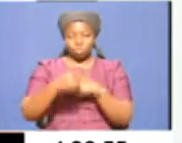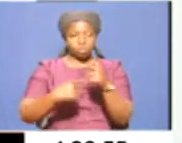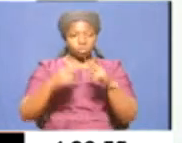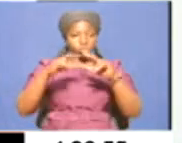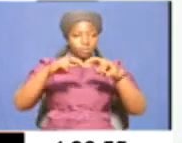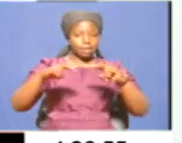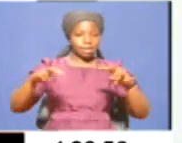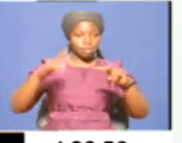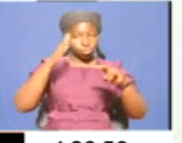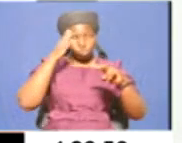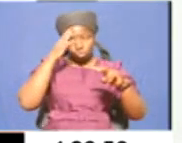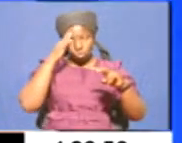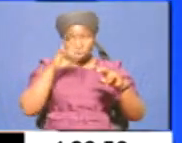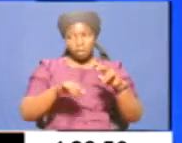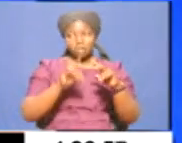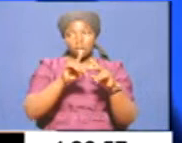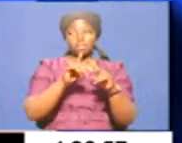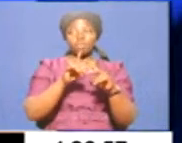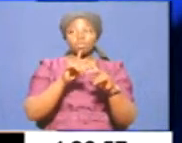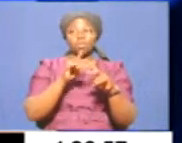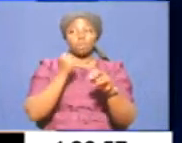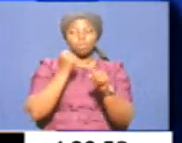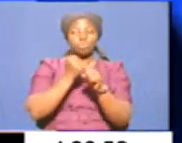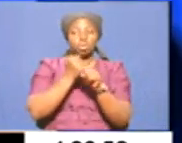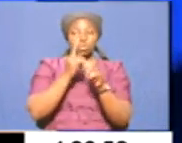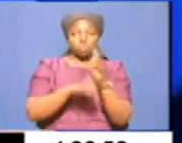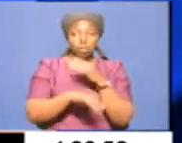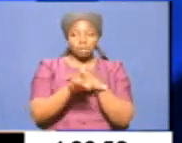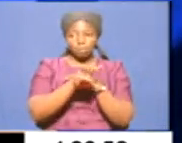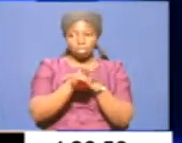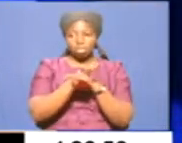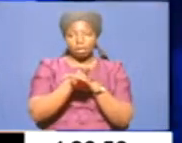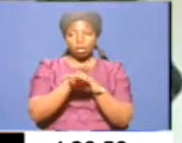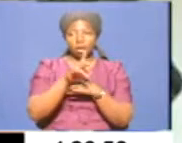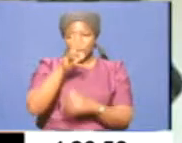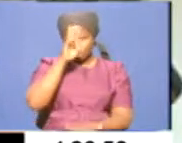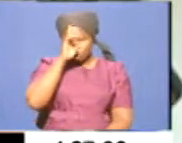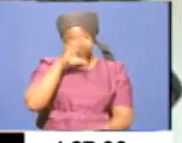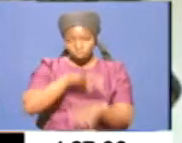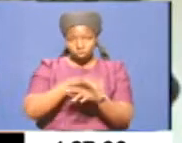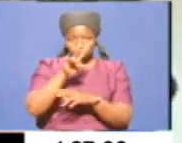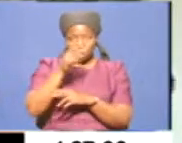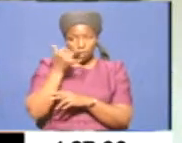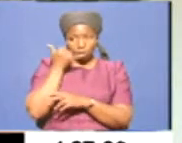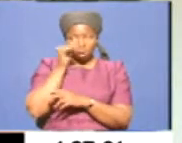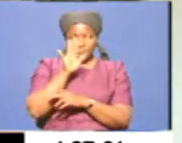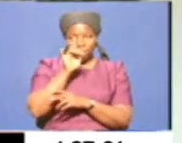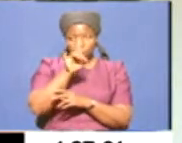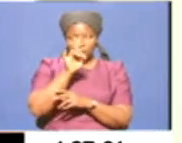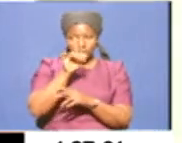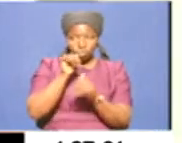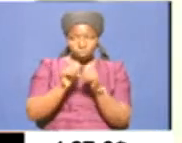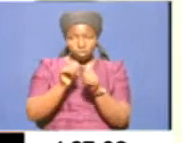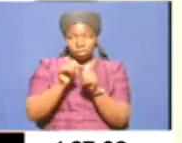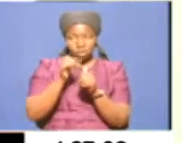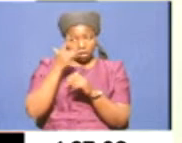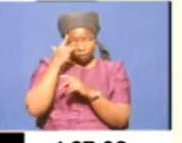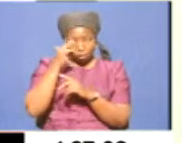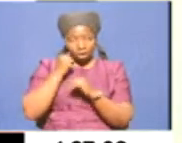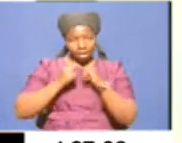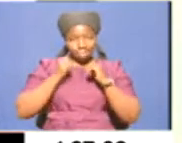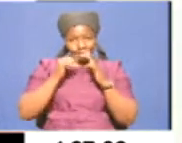walikuwa wanashughuligani na yeye. Police recovered two phones from Rotich, one of which is suspected to belong to slain athlete Agnes